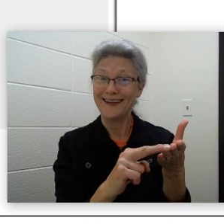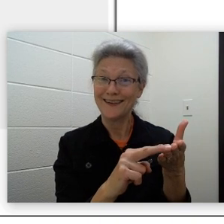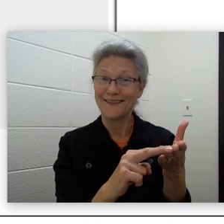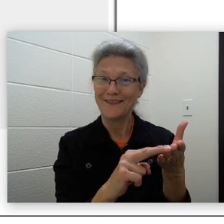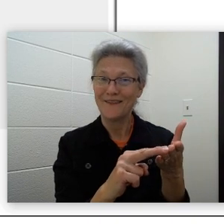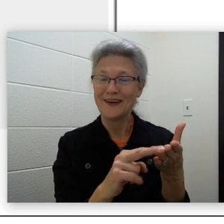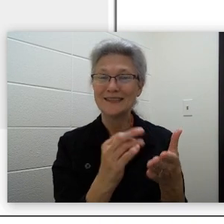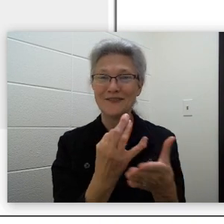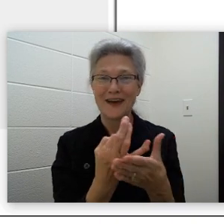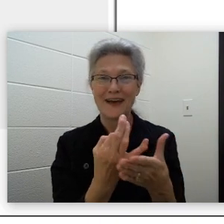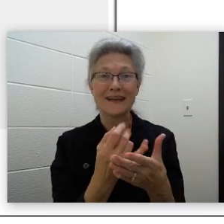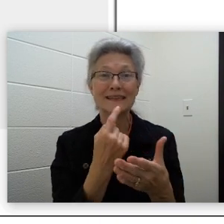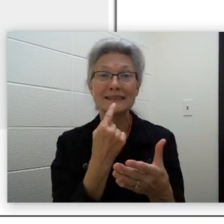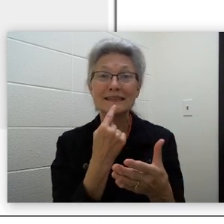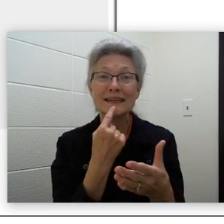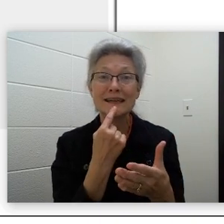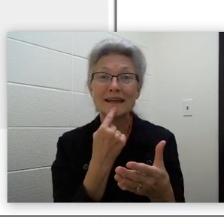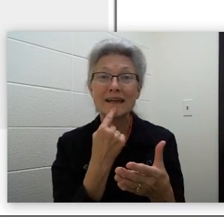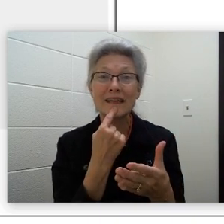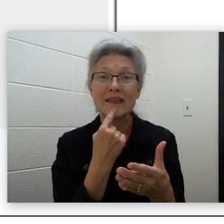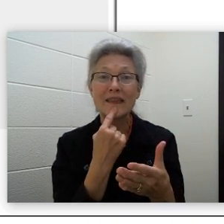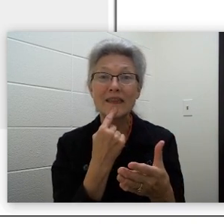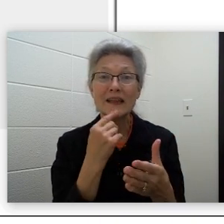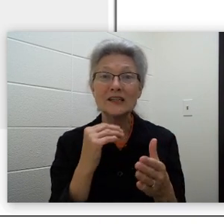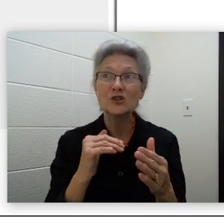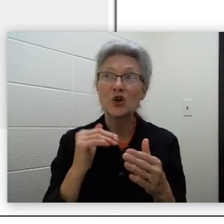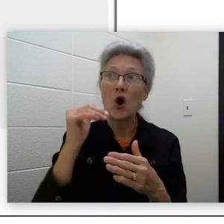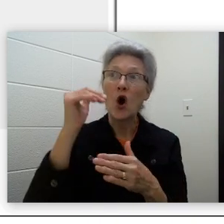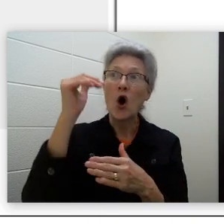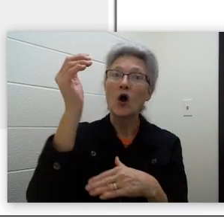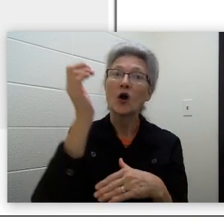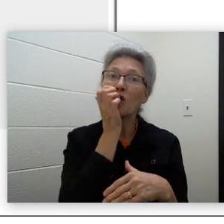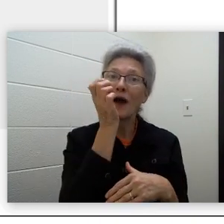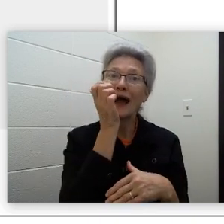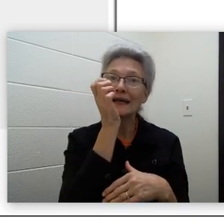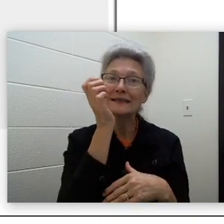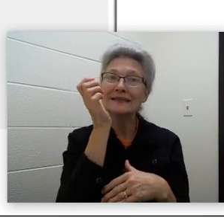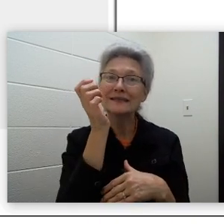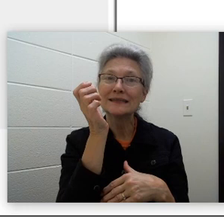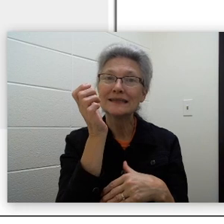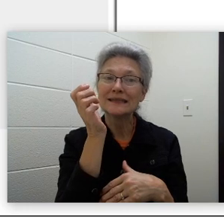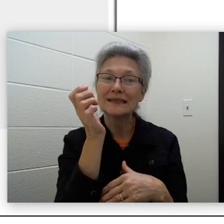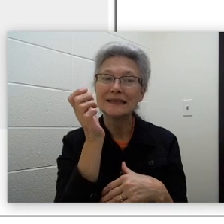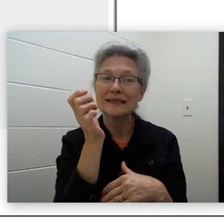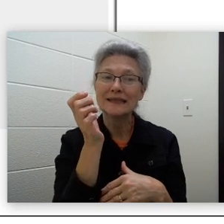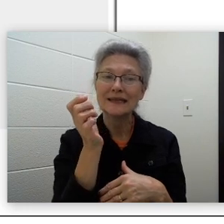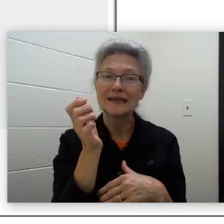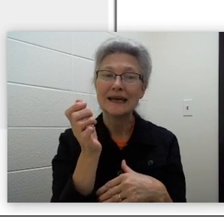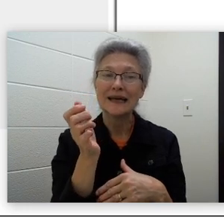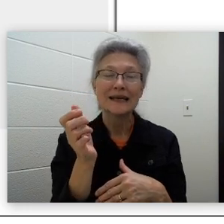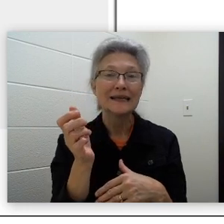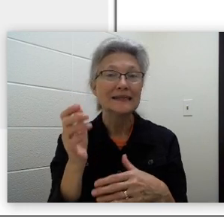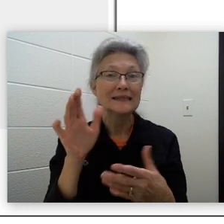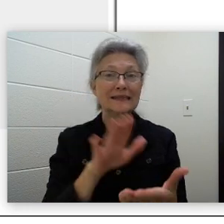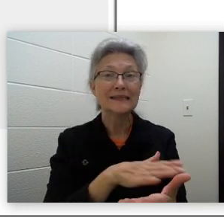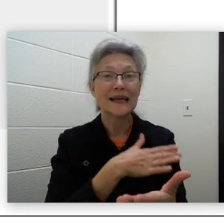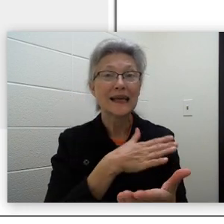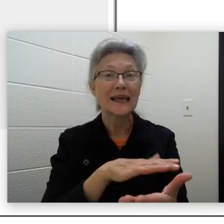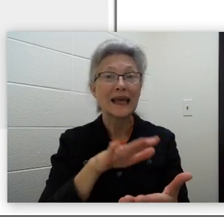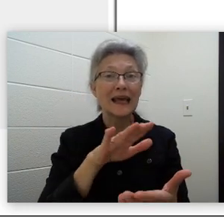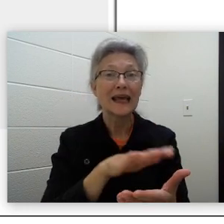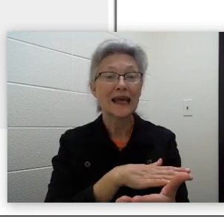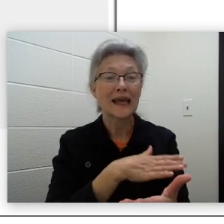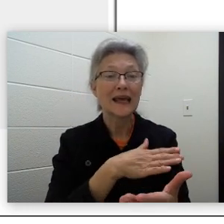the fact that they're saying that the tall grass is singing its humming tune. The